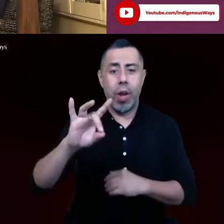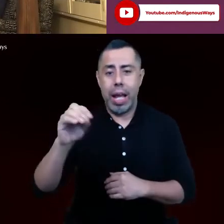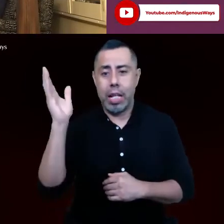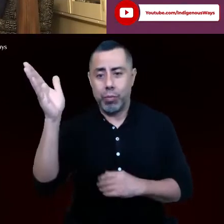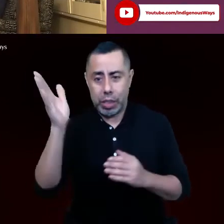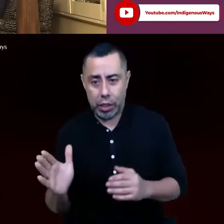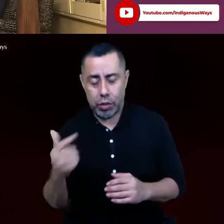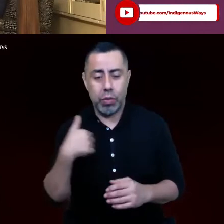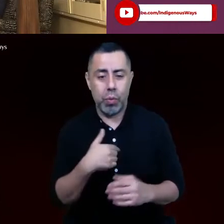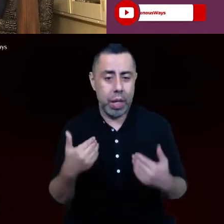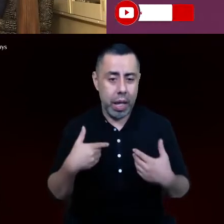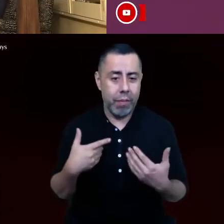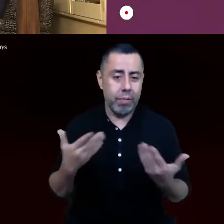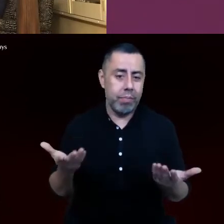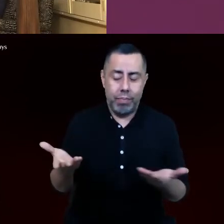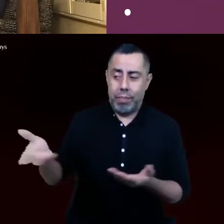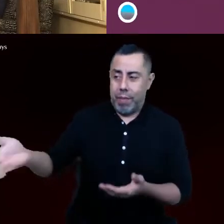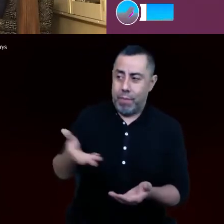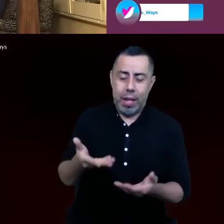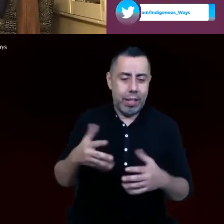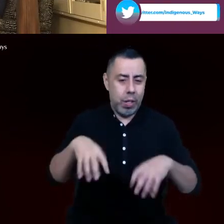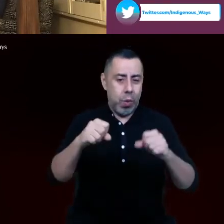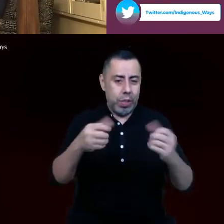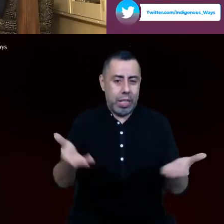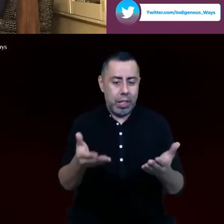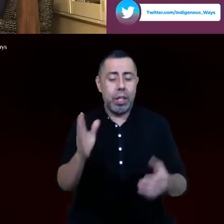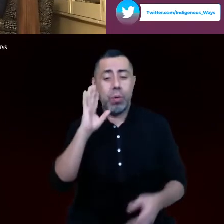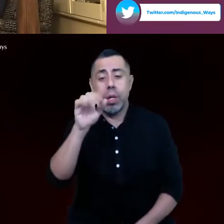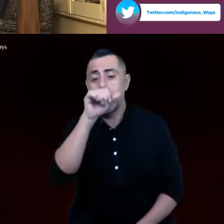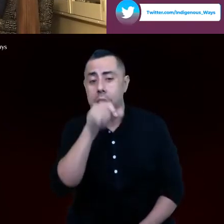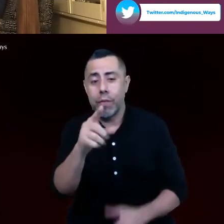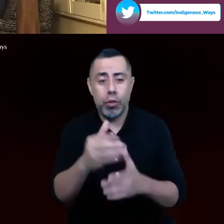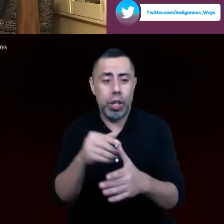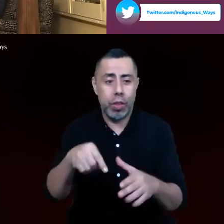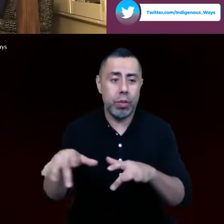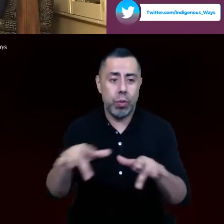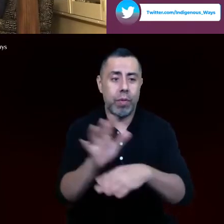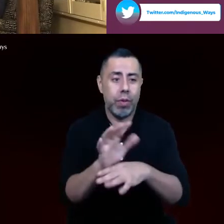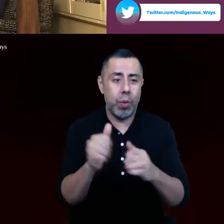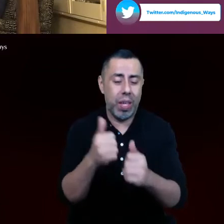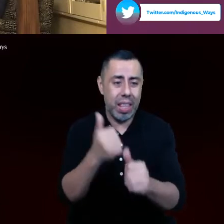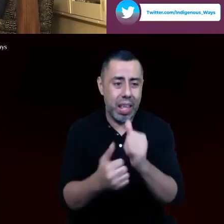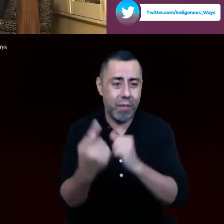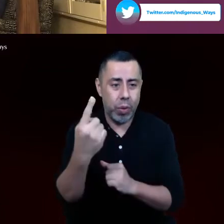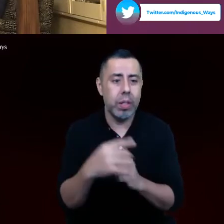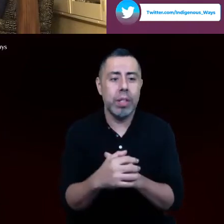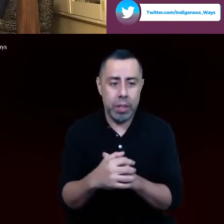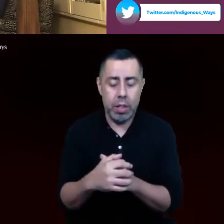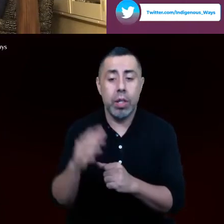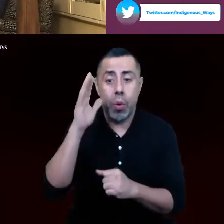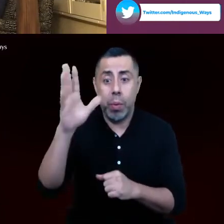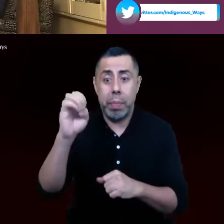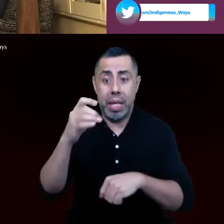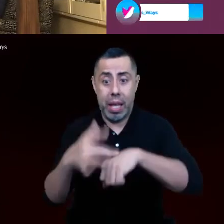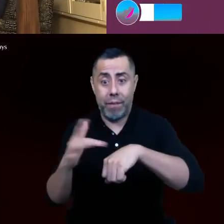this platform. We'd love for you to share this recorded video with everyone, which will be available in the next 48 hours